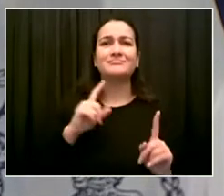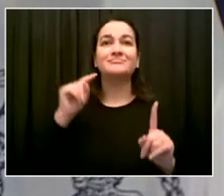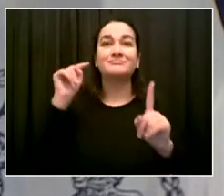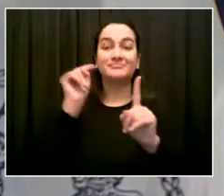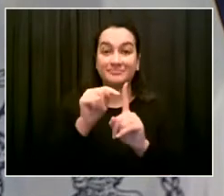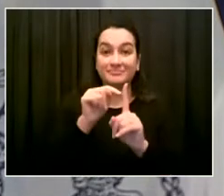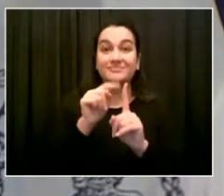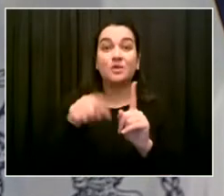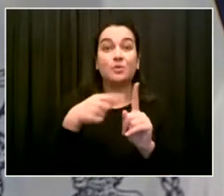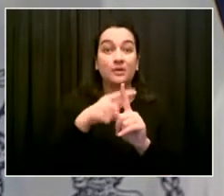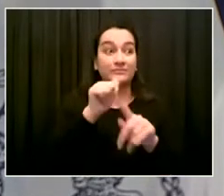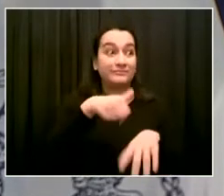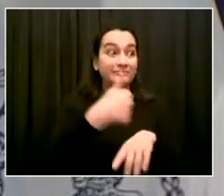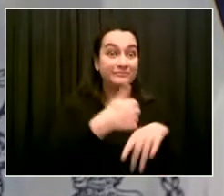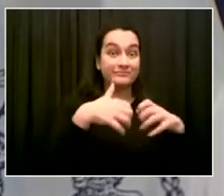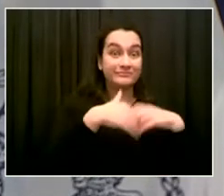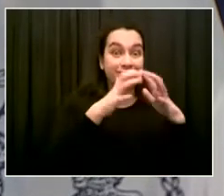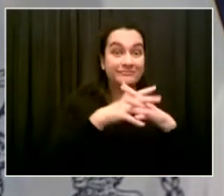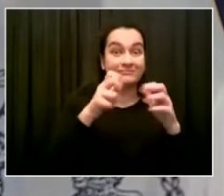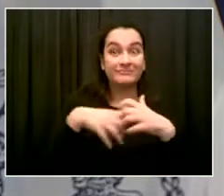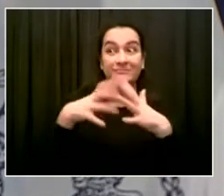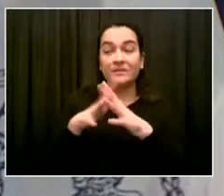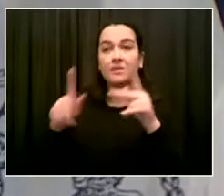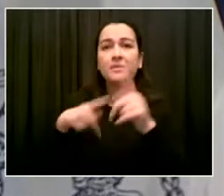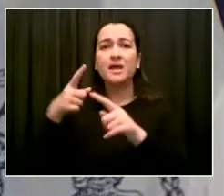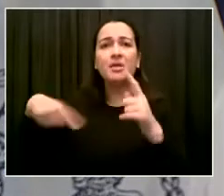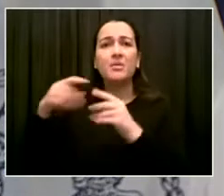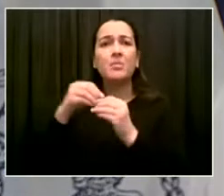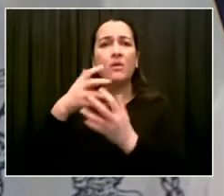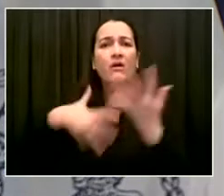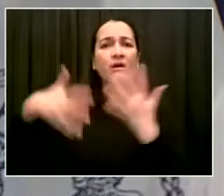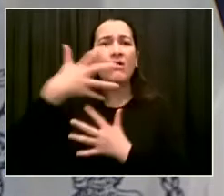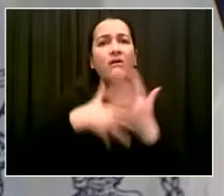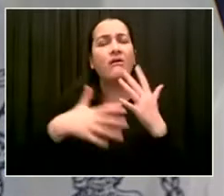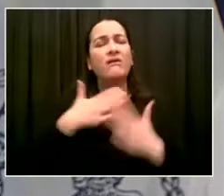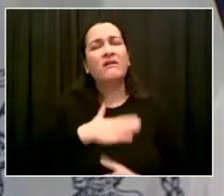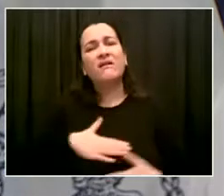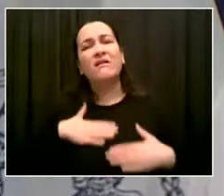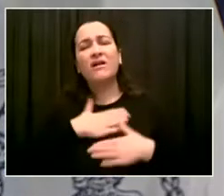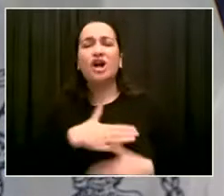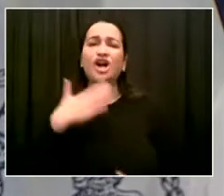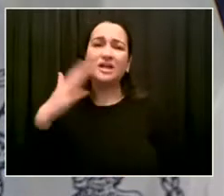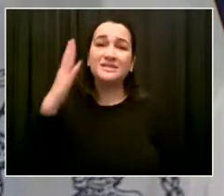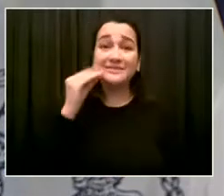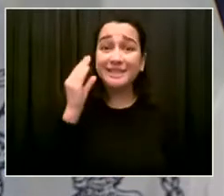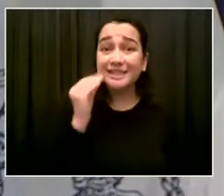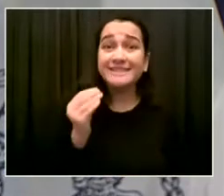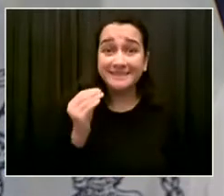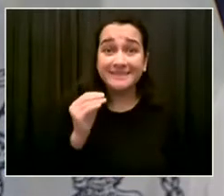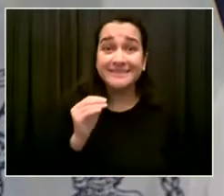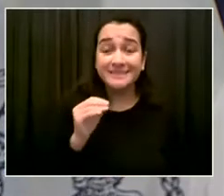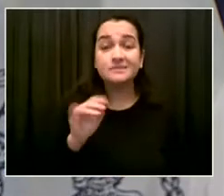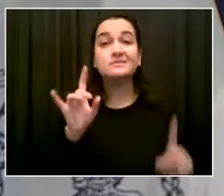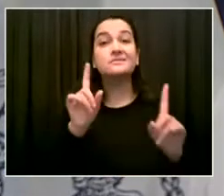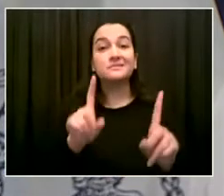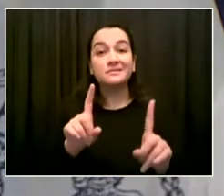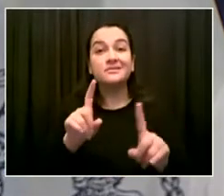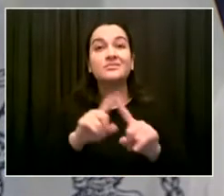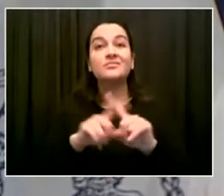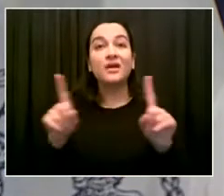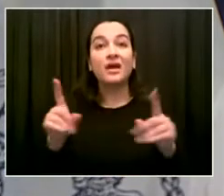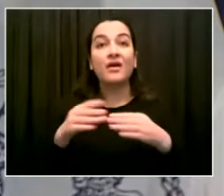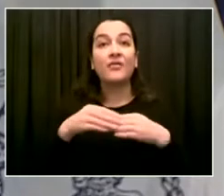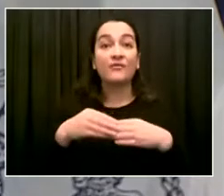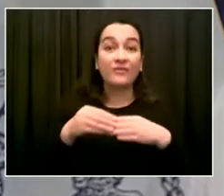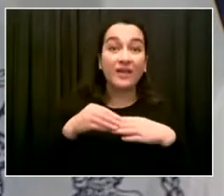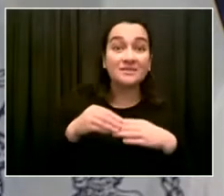it also offers us some flexibility. I think we're going to be looking more and more at the future of the city in terms of having as much open